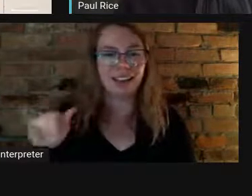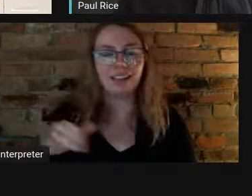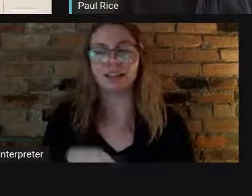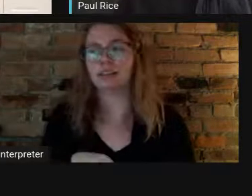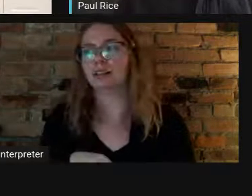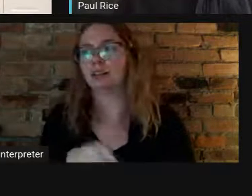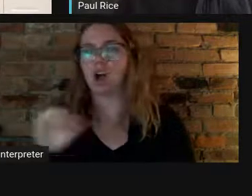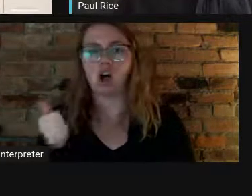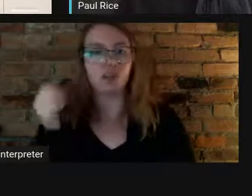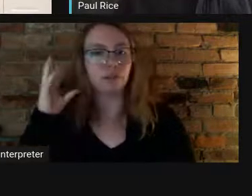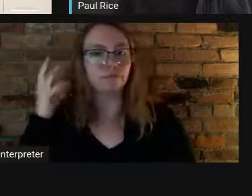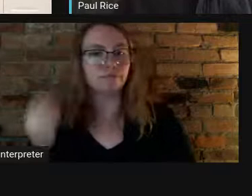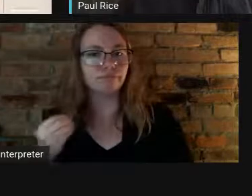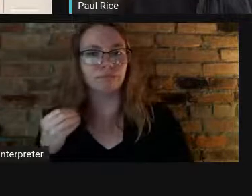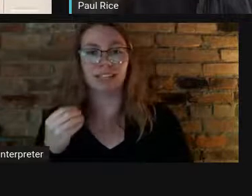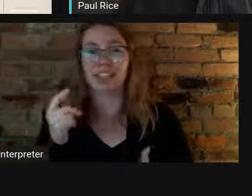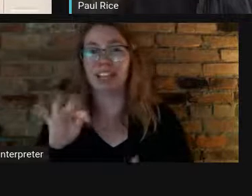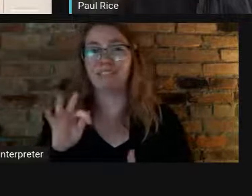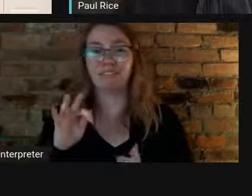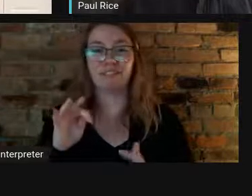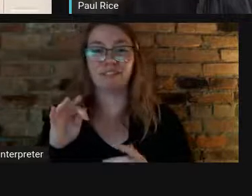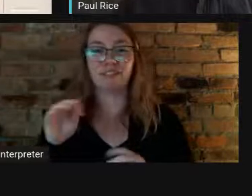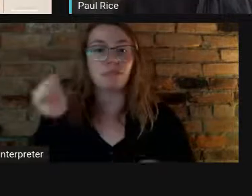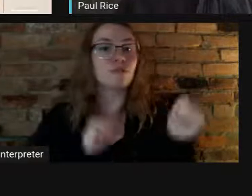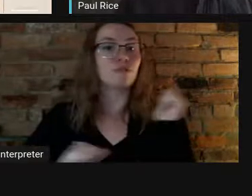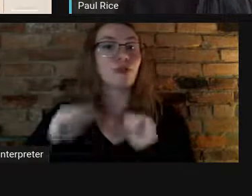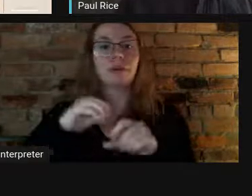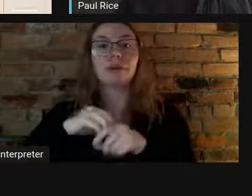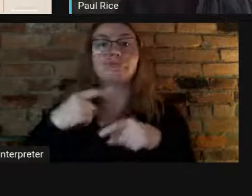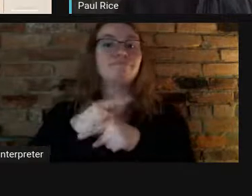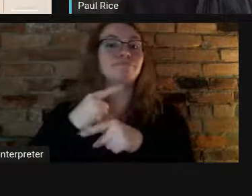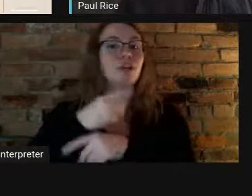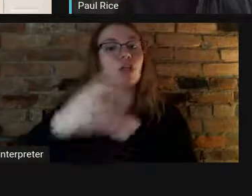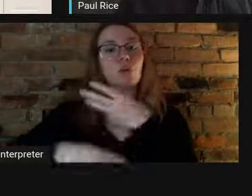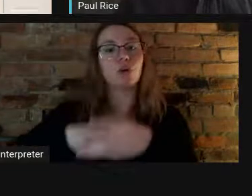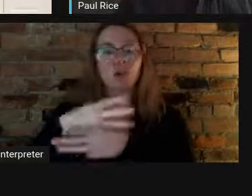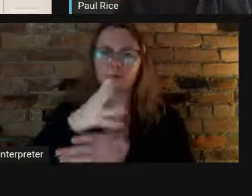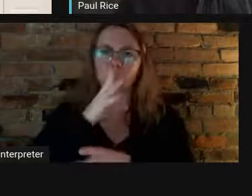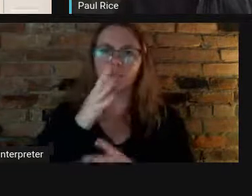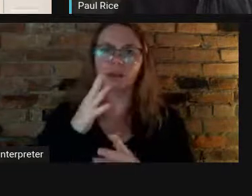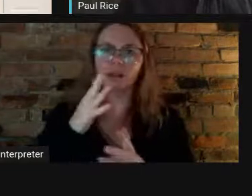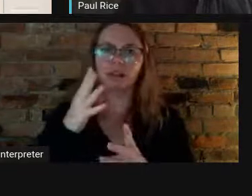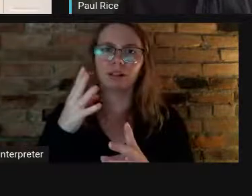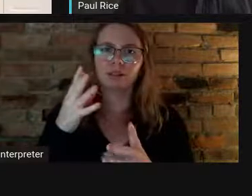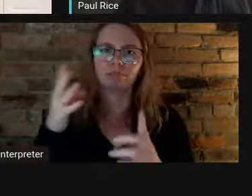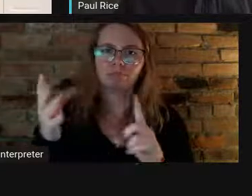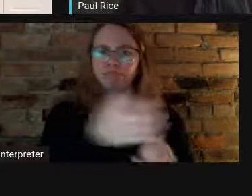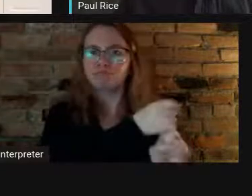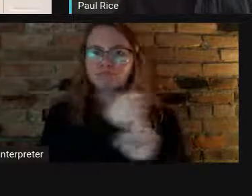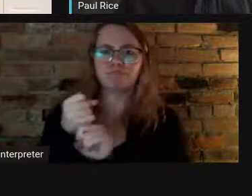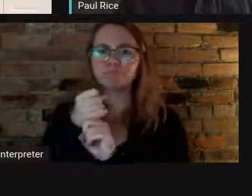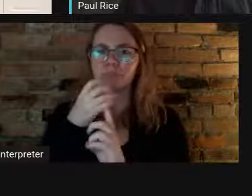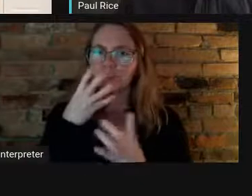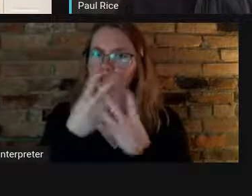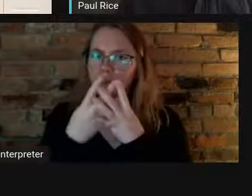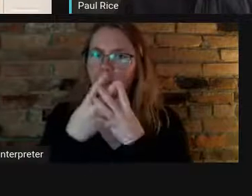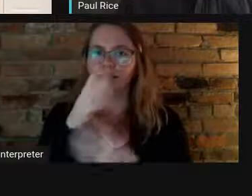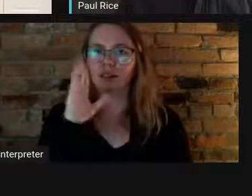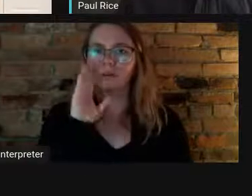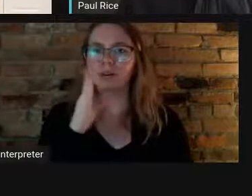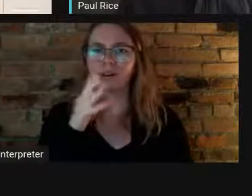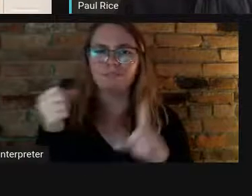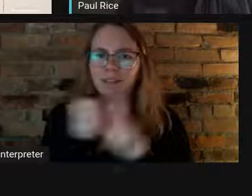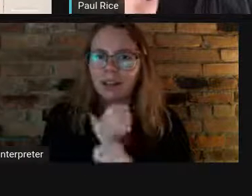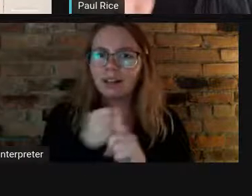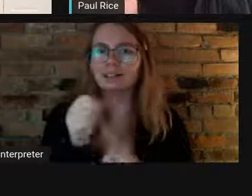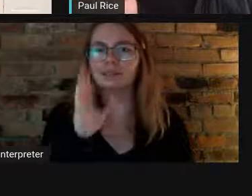would absolutely result in jail time and fines and like a lot of violence. So sometimes it is just easier